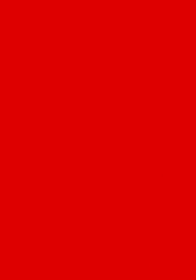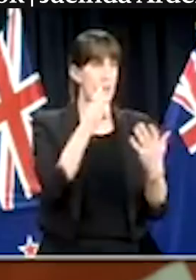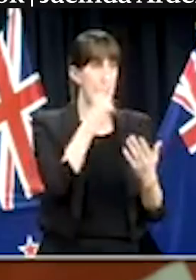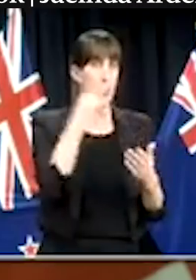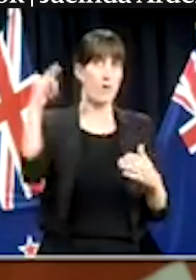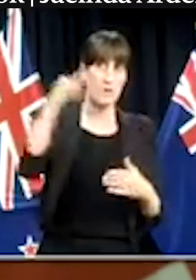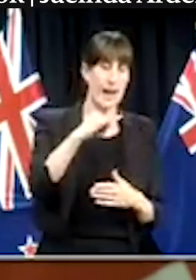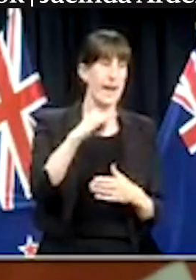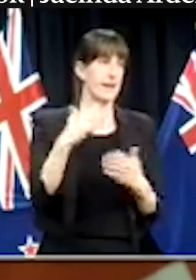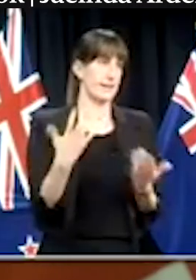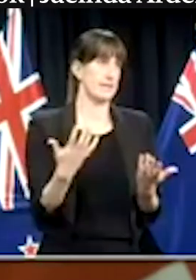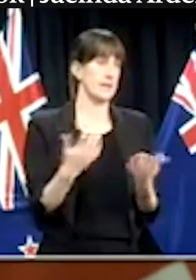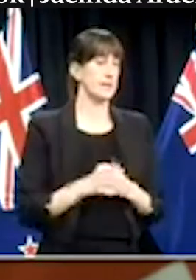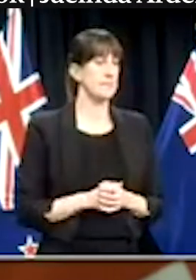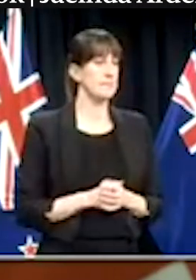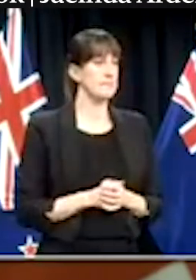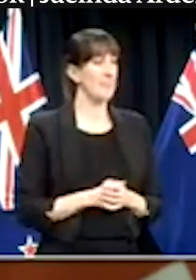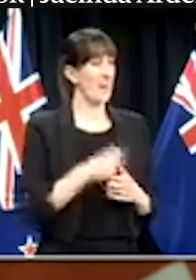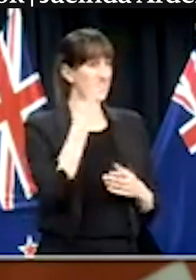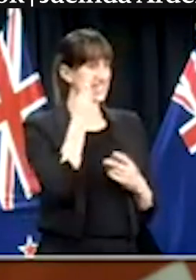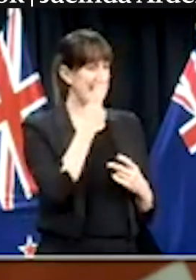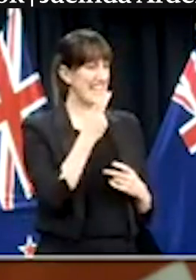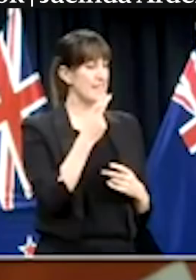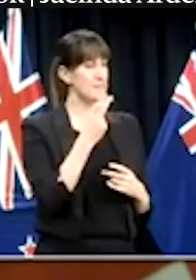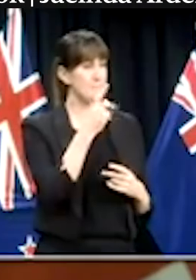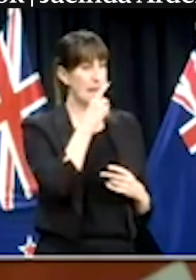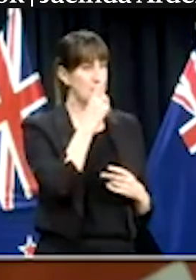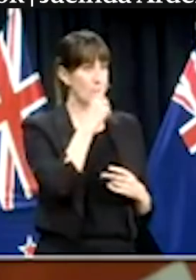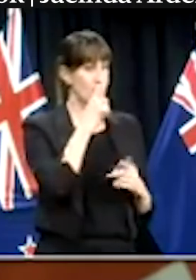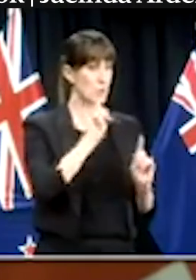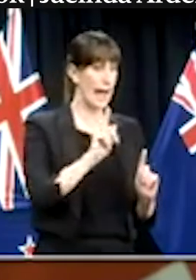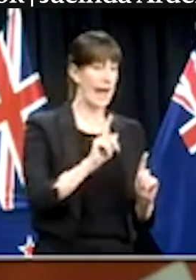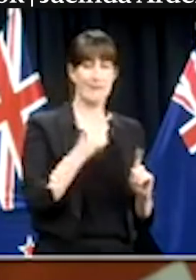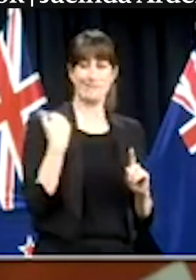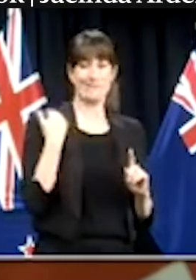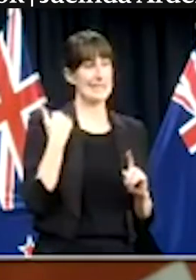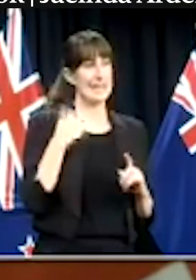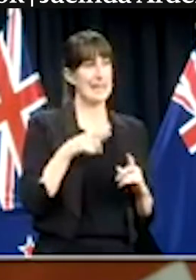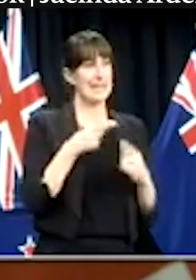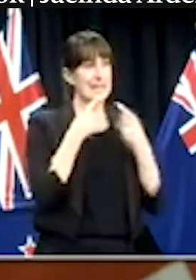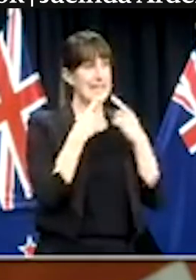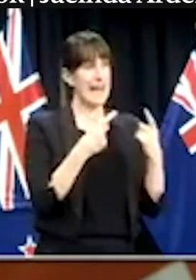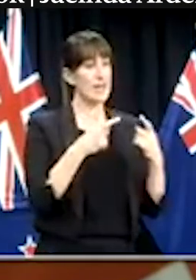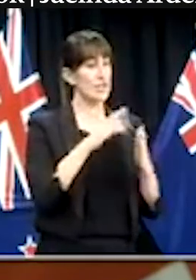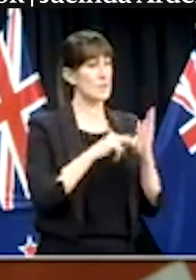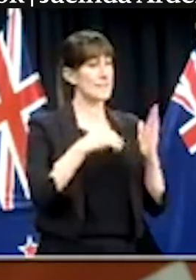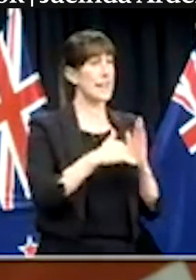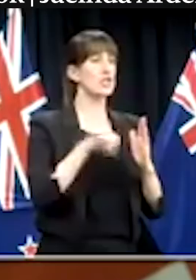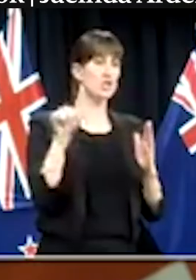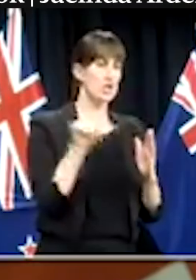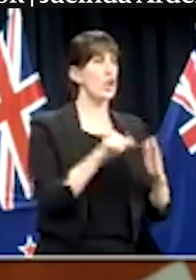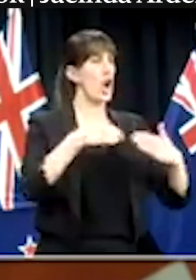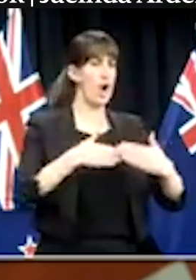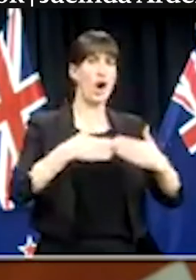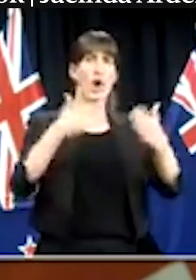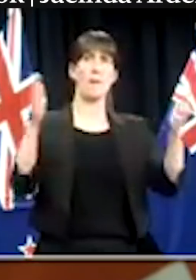I've seen today and across the past week calls for our borders to be opened to the world, a world where